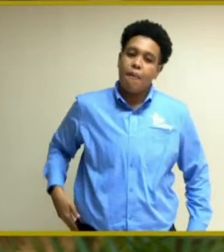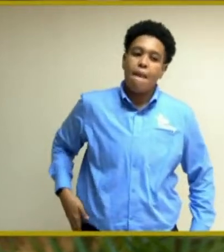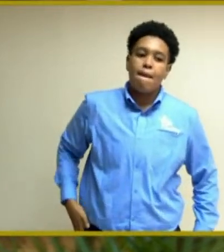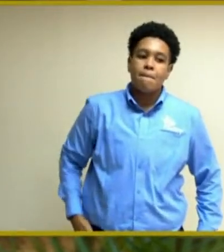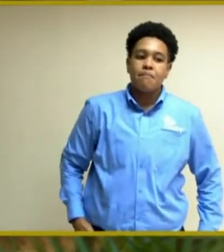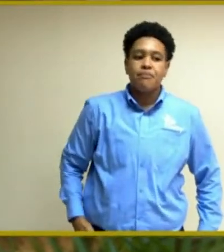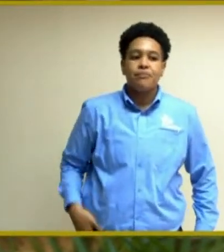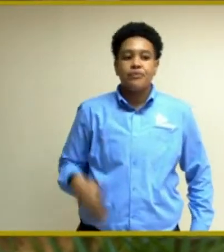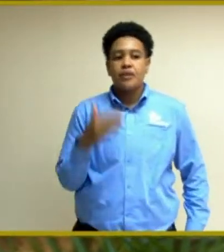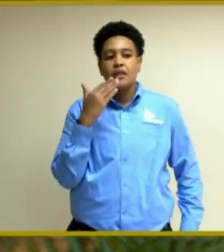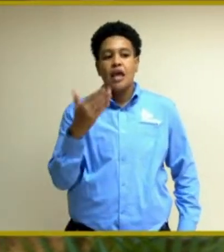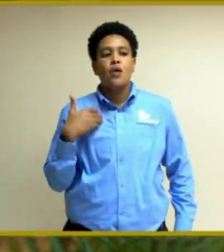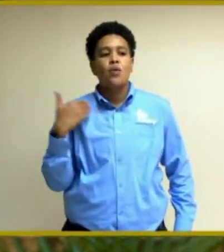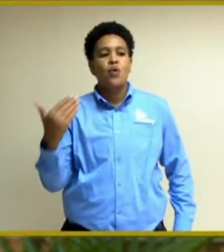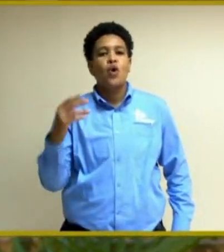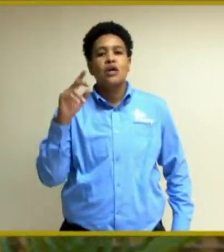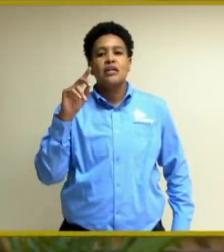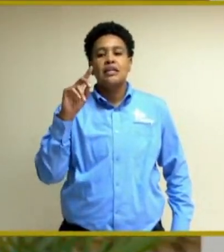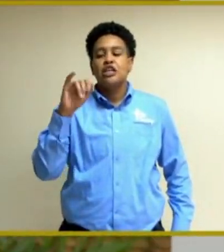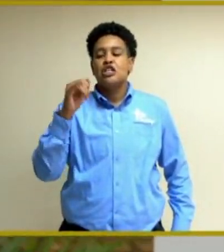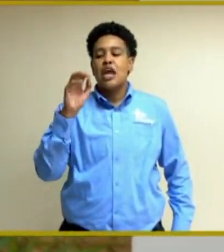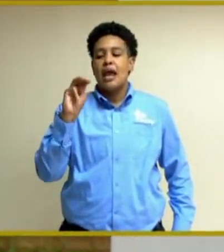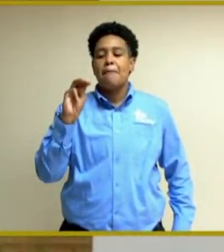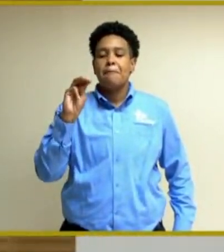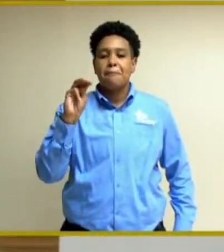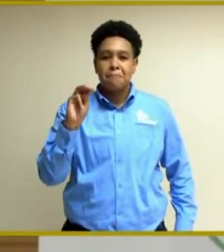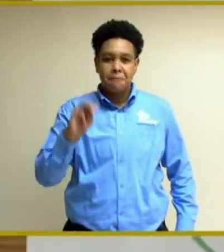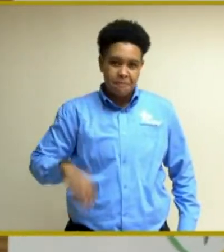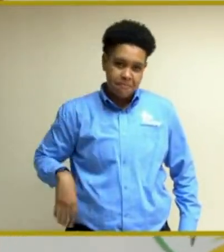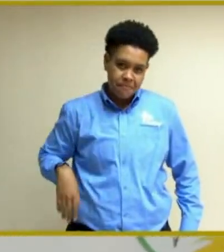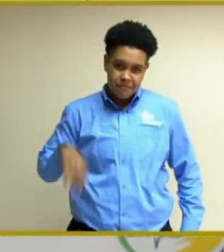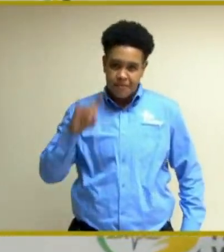Thank you very much. We're going to go to Deon Jackson Miller.